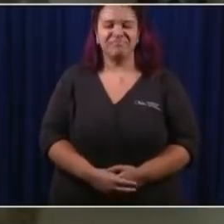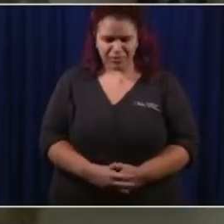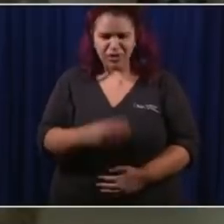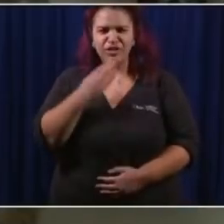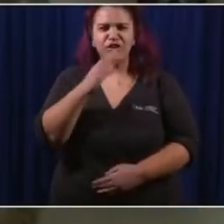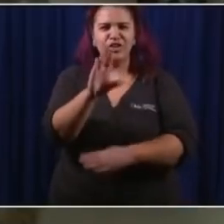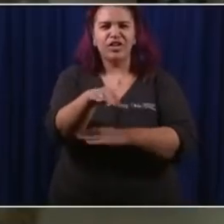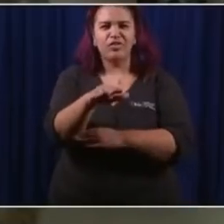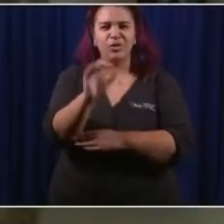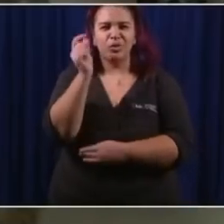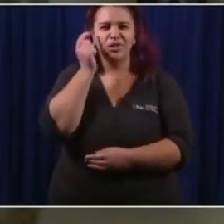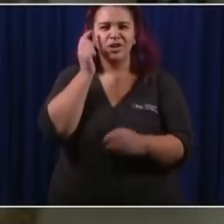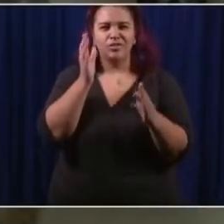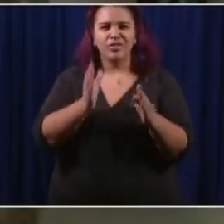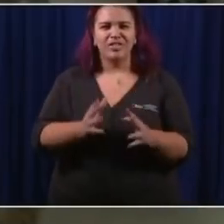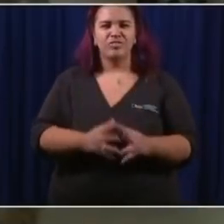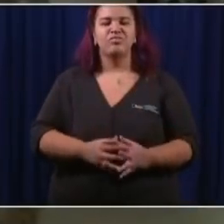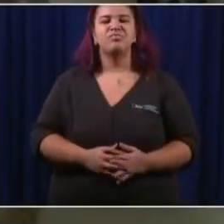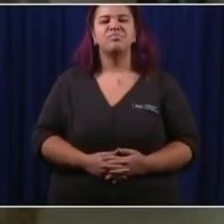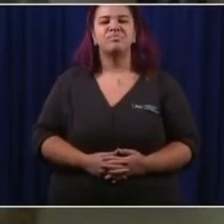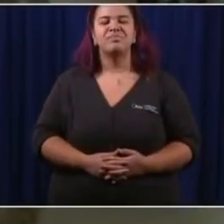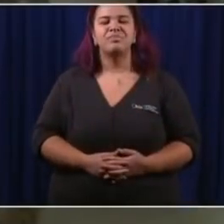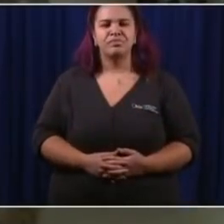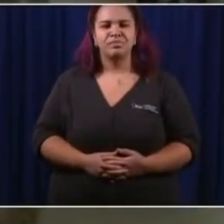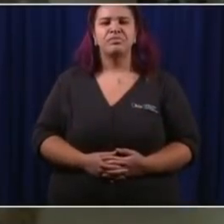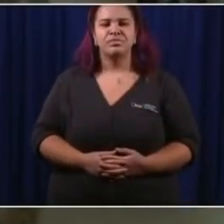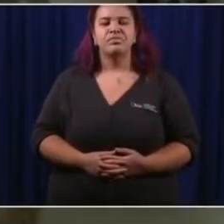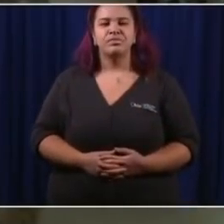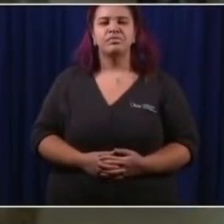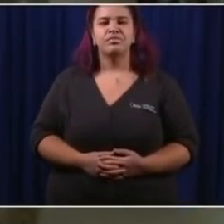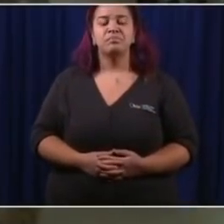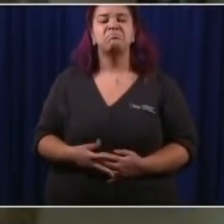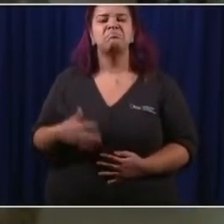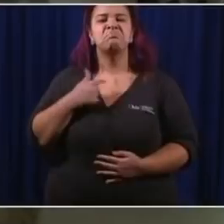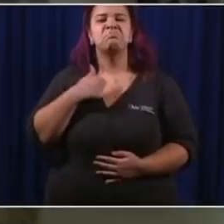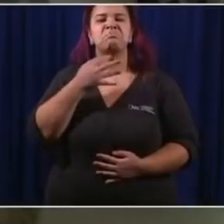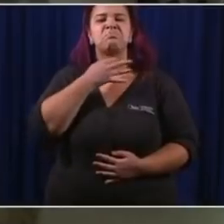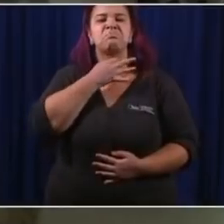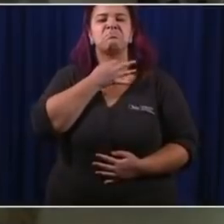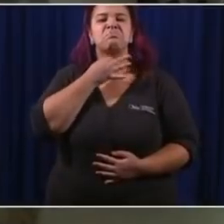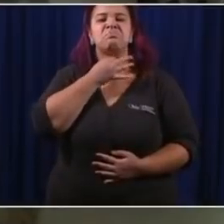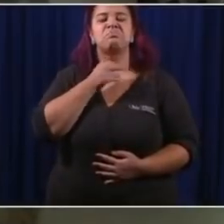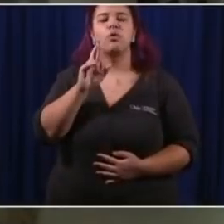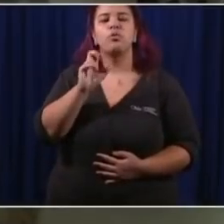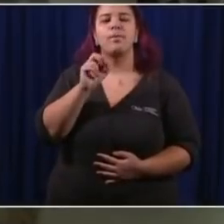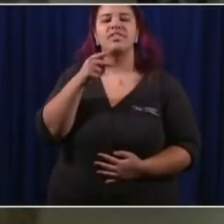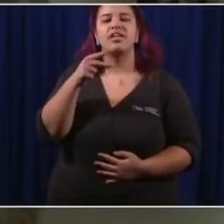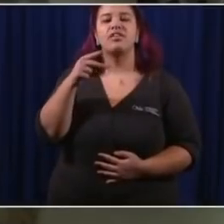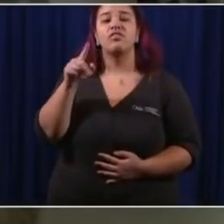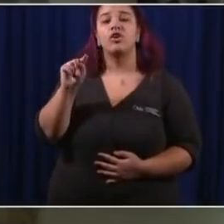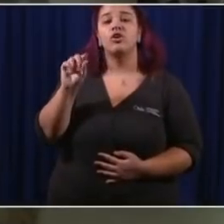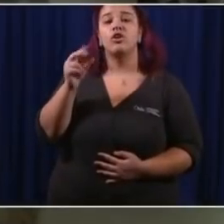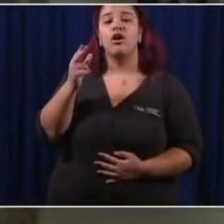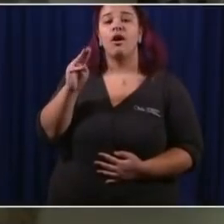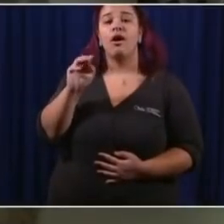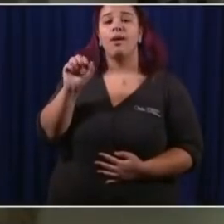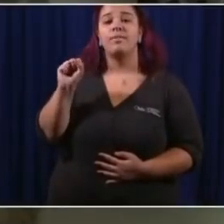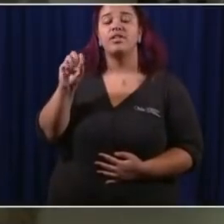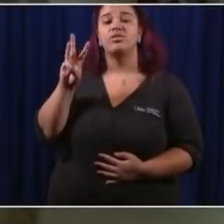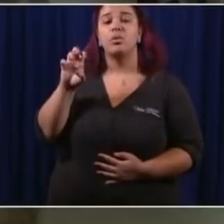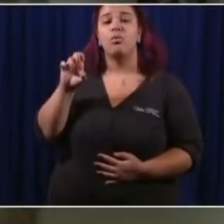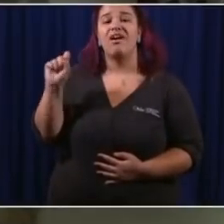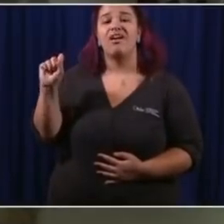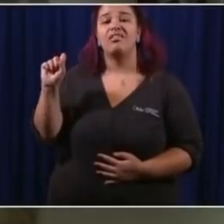Governor DeWine. I'd like to ask about a letter that Representative Thomas West's office says was sent